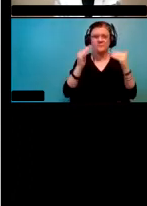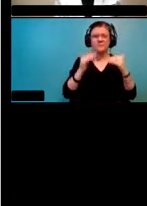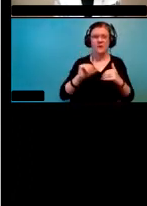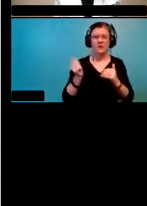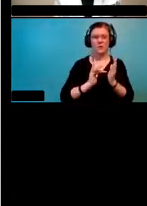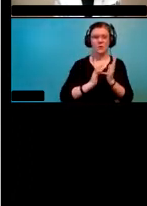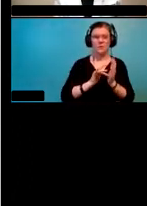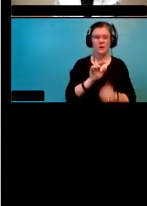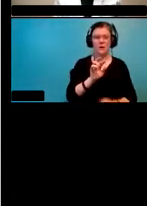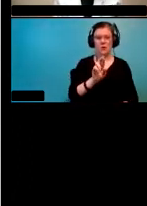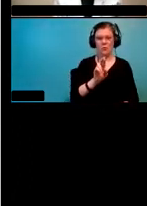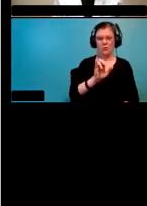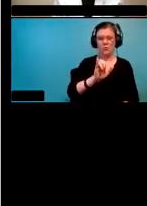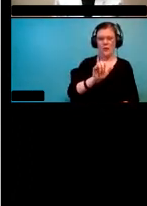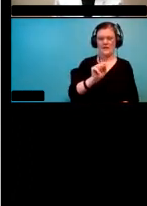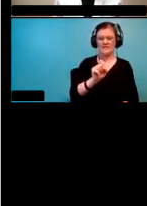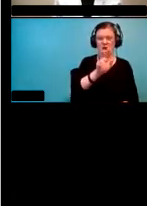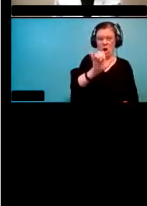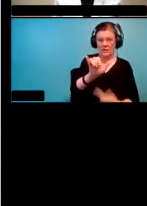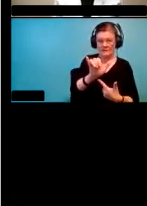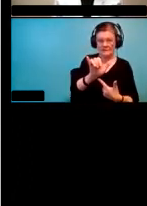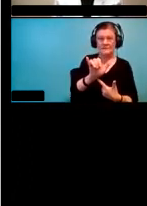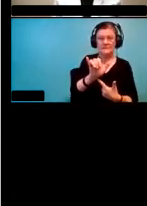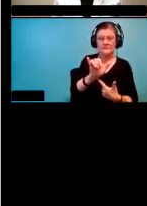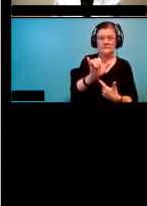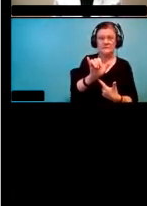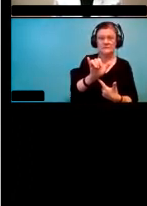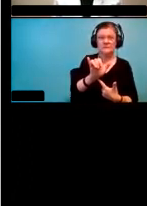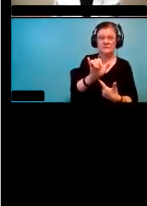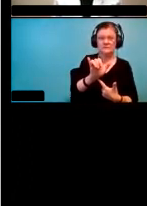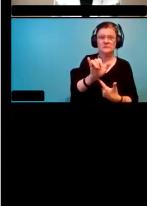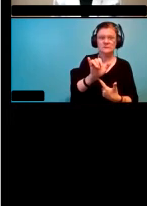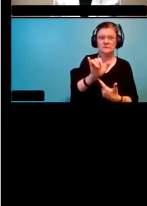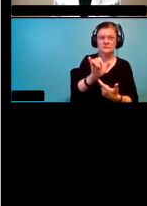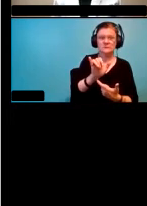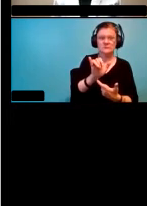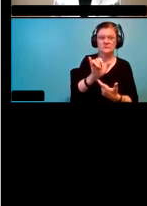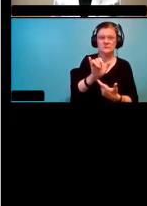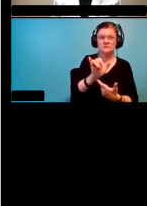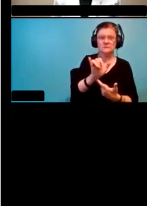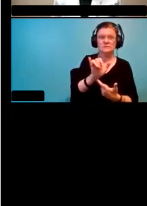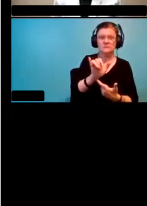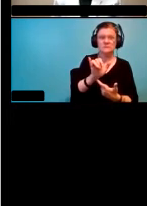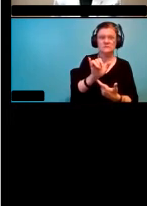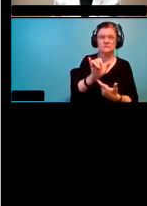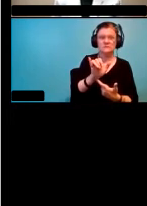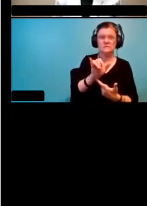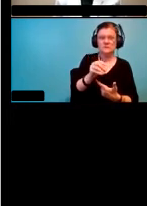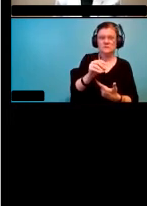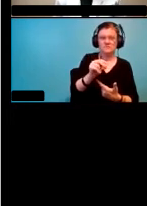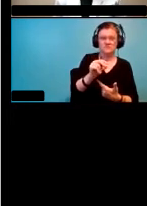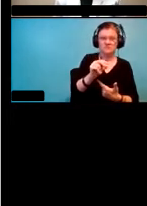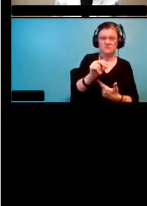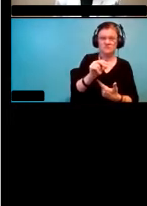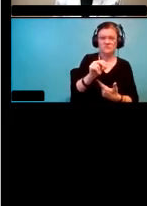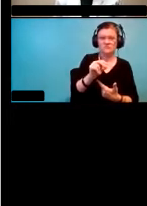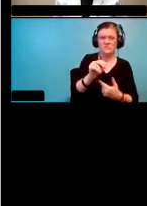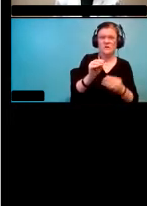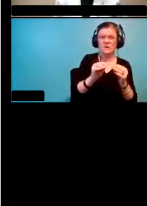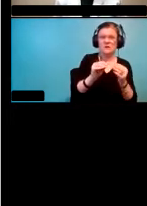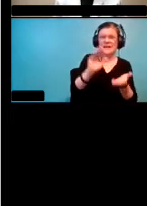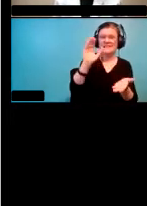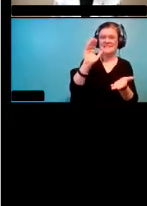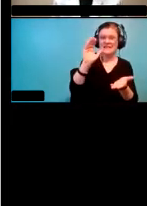a longer acting carbidopa levodopa. It actually has a third immediate release and 2/3